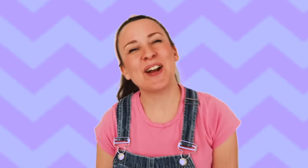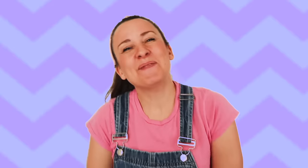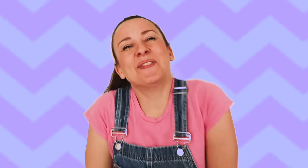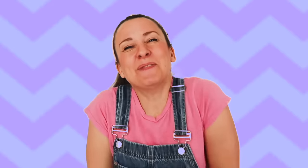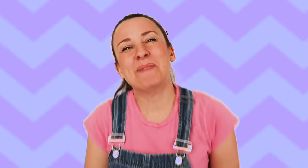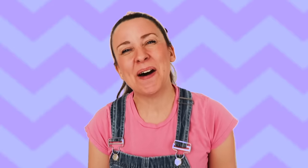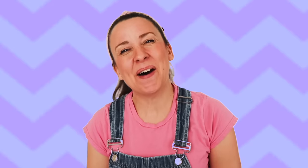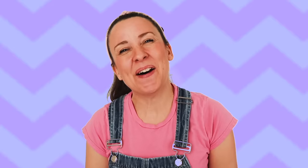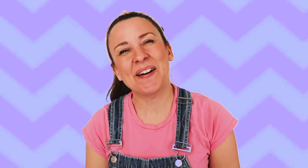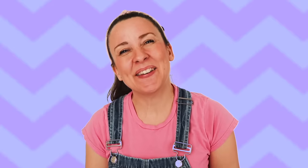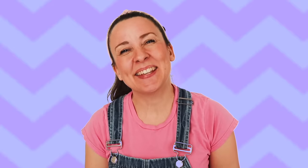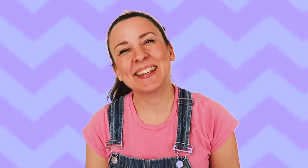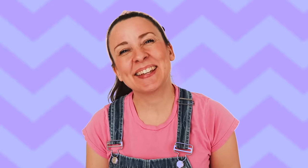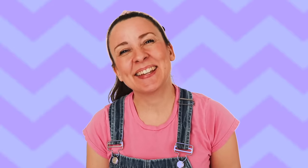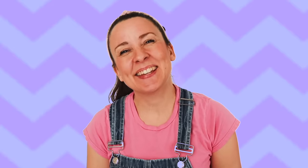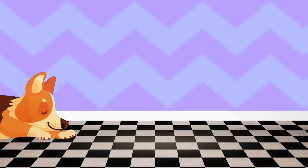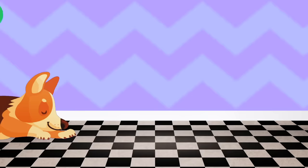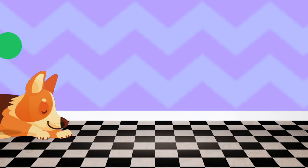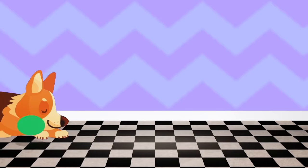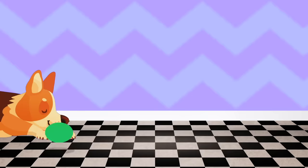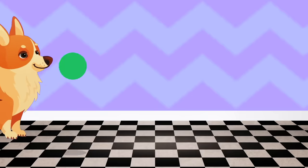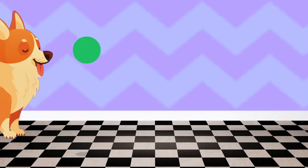I dropped the ball.